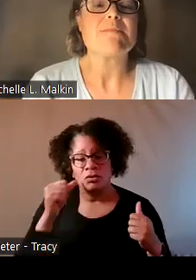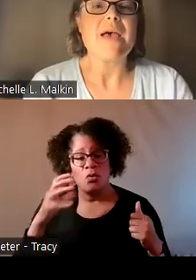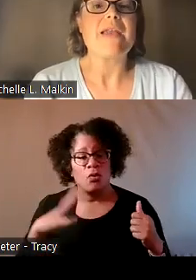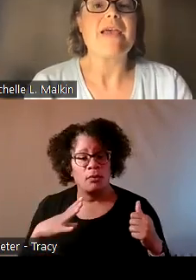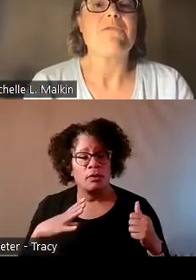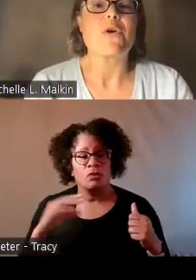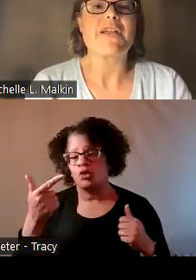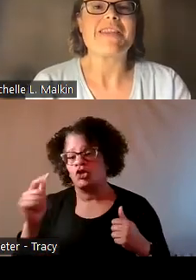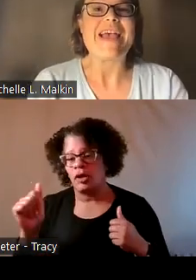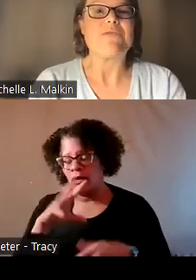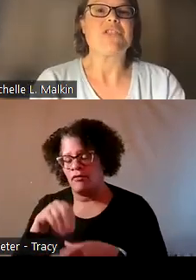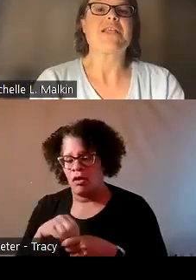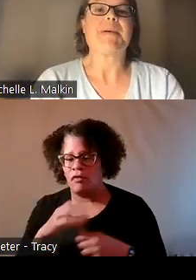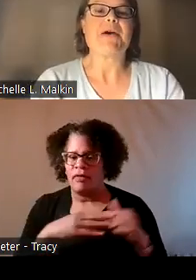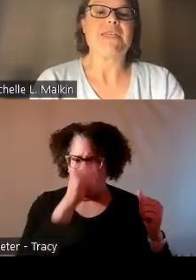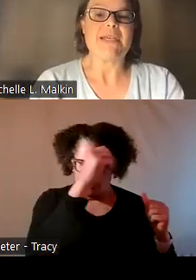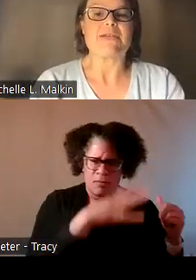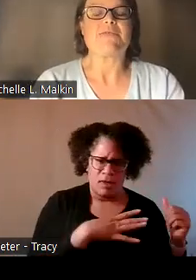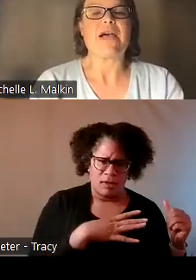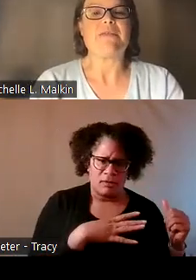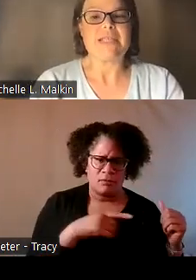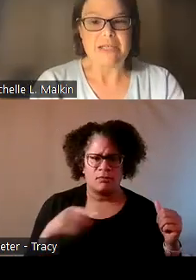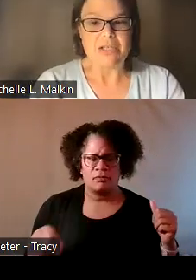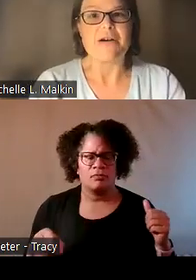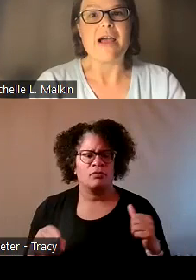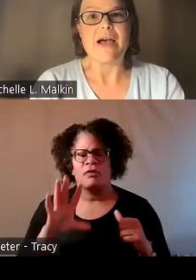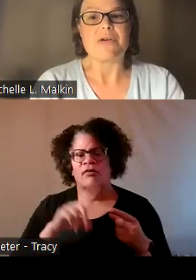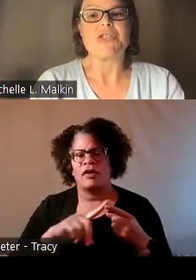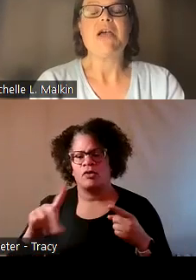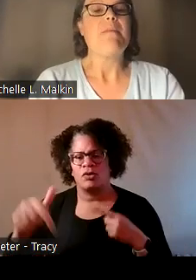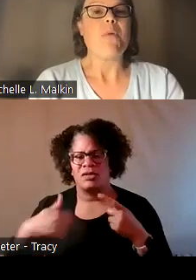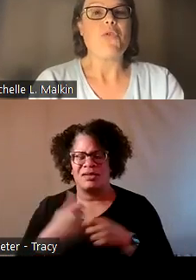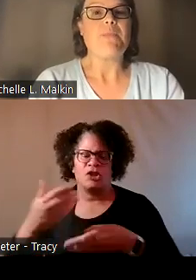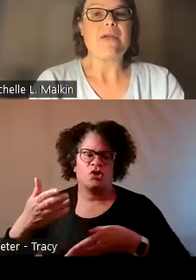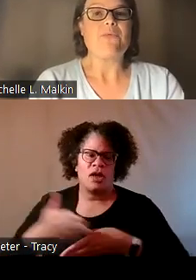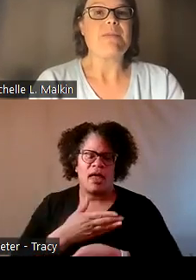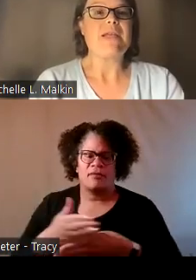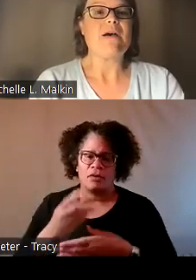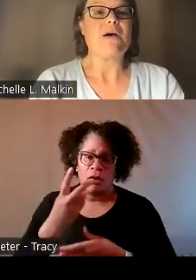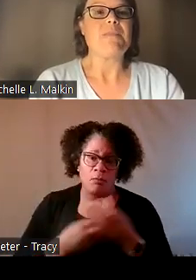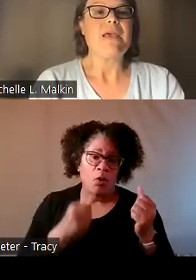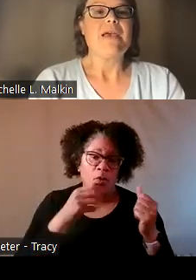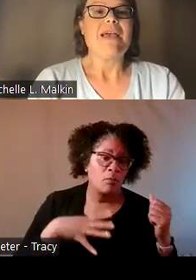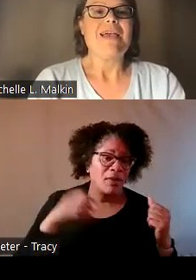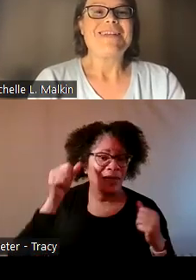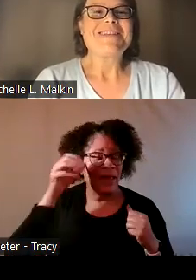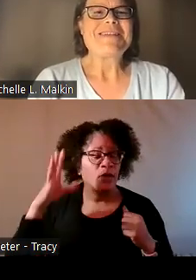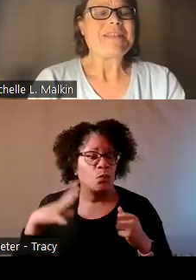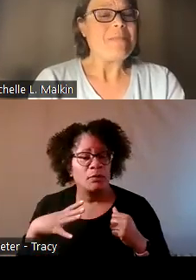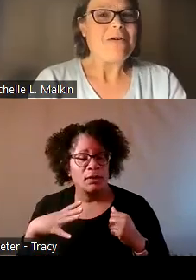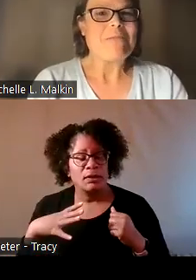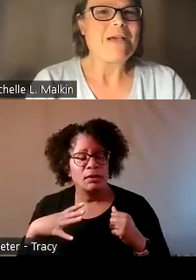GA as men, and for the average same amount of years, 5 to 10 year average, both men and women.